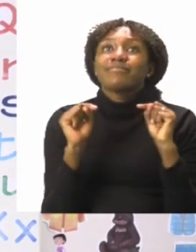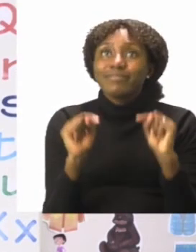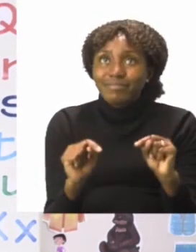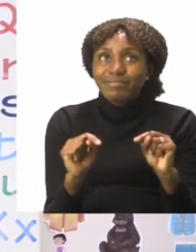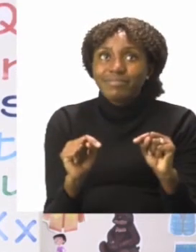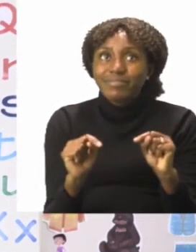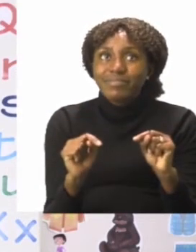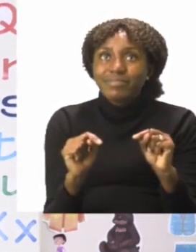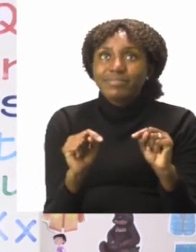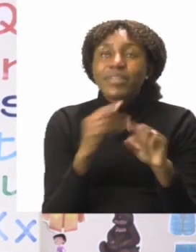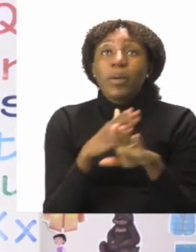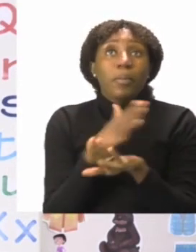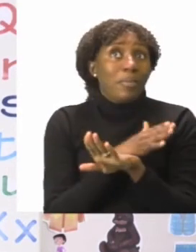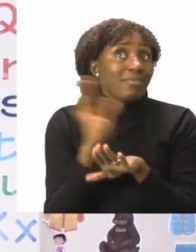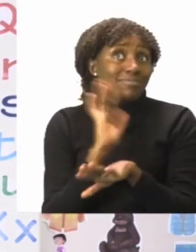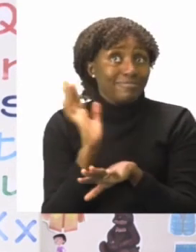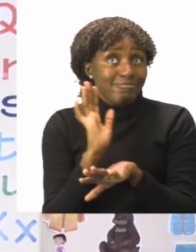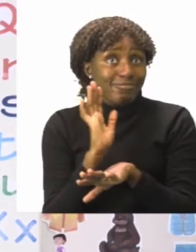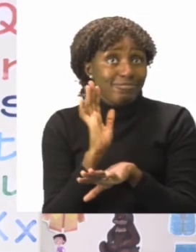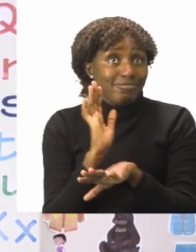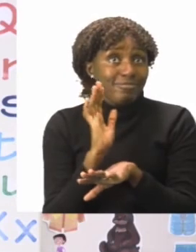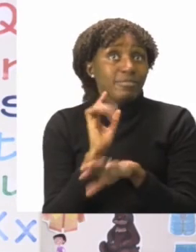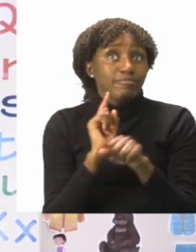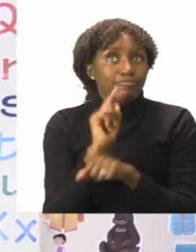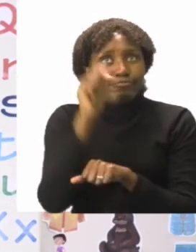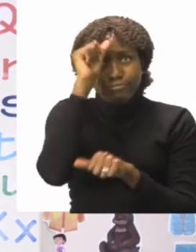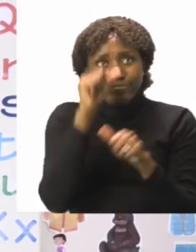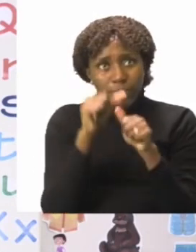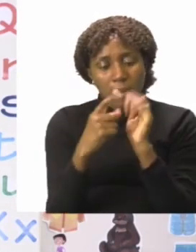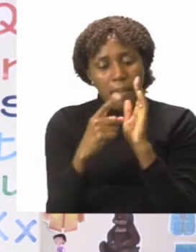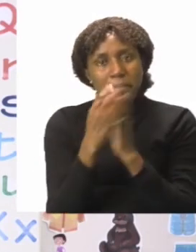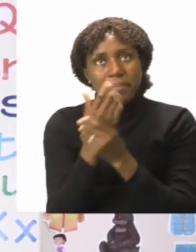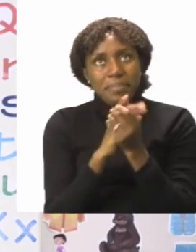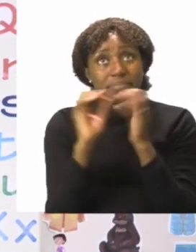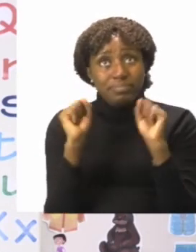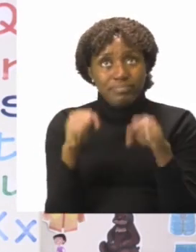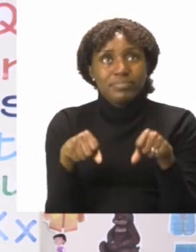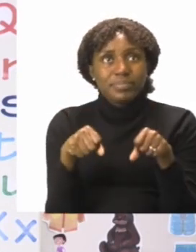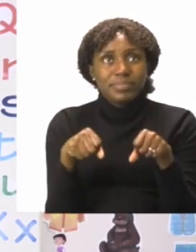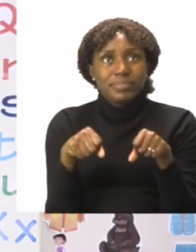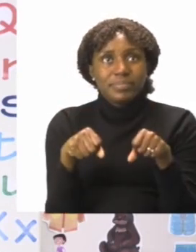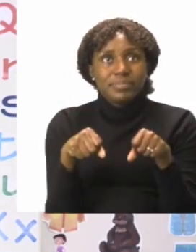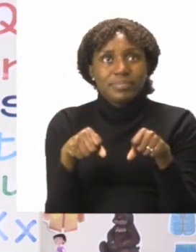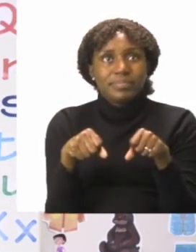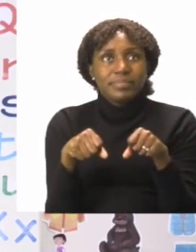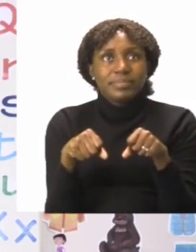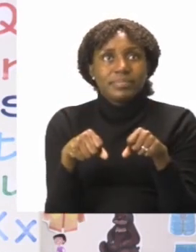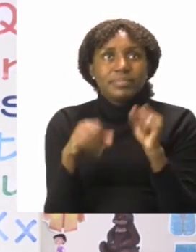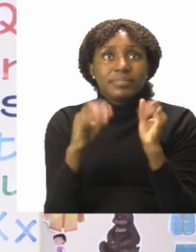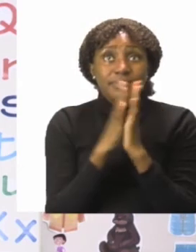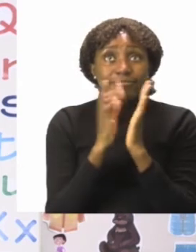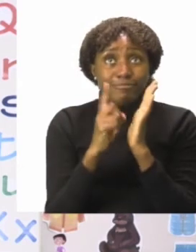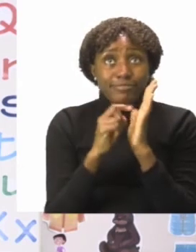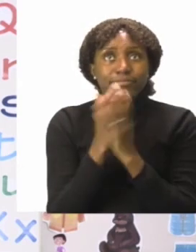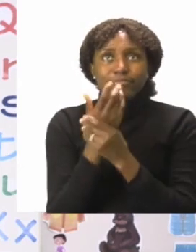before we say goodbye we have to remember to sanitize now remember people sanitizing